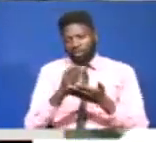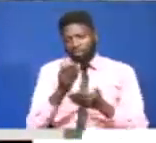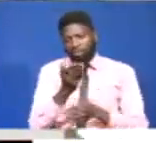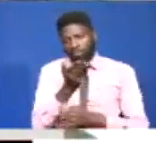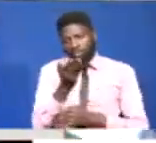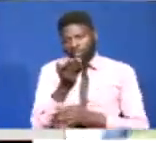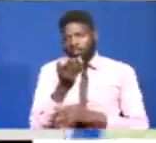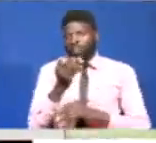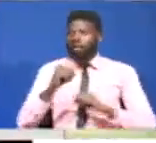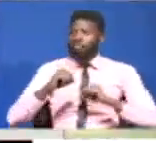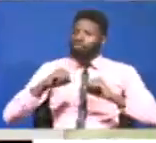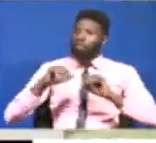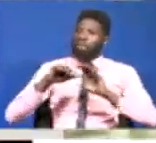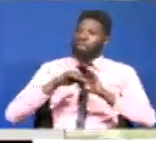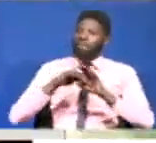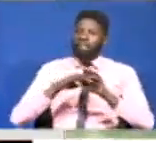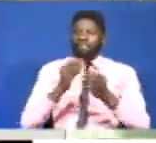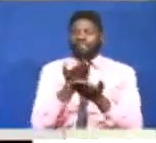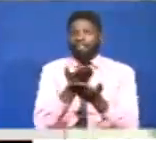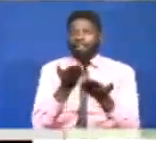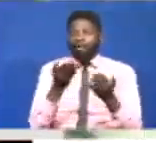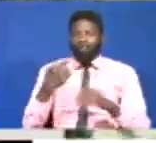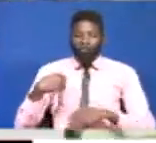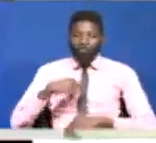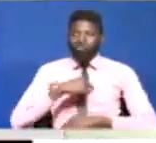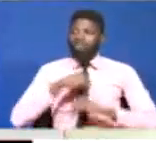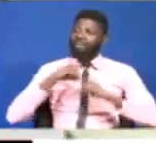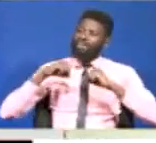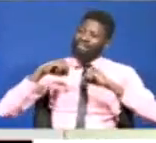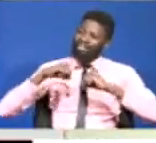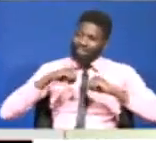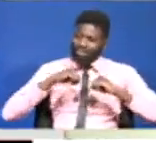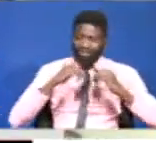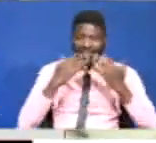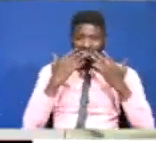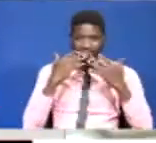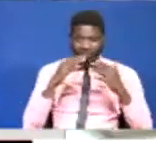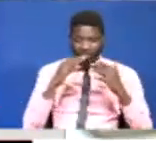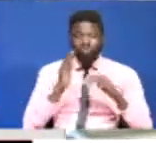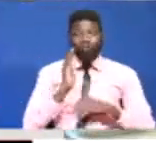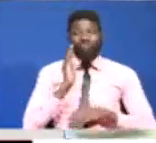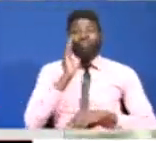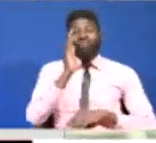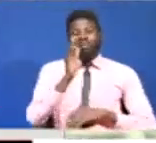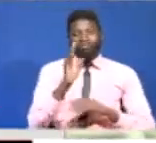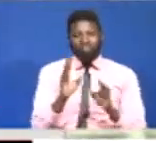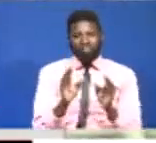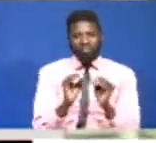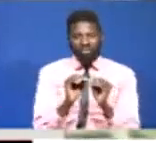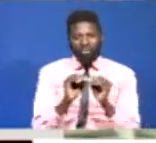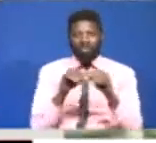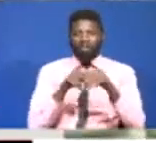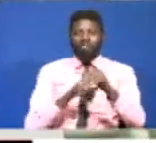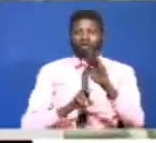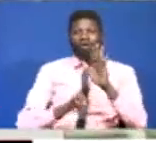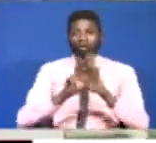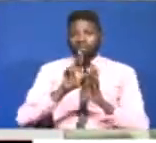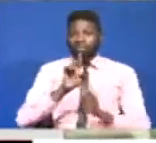delegates that are here. And we have agreed that we will have a follow-up meeting, and that is why we were saying that all parties should sign the